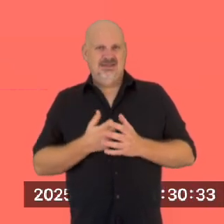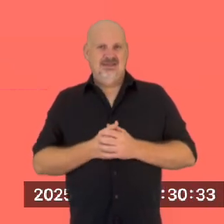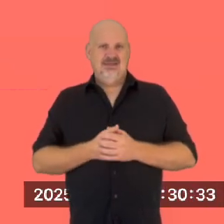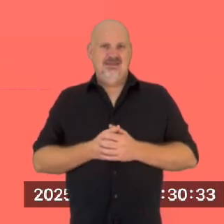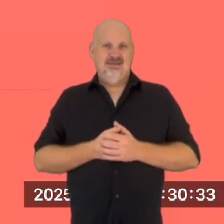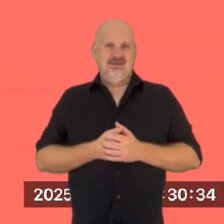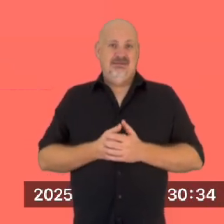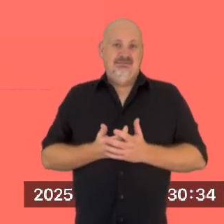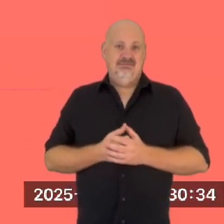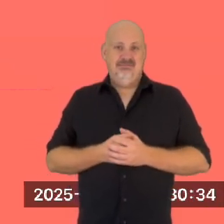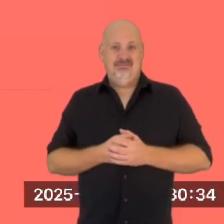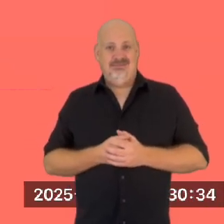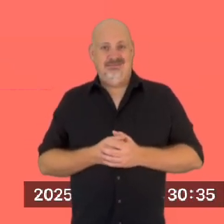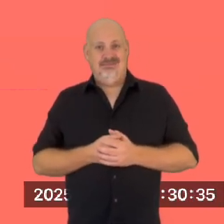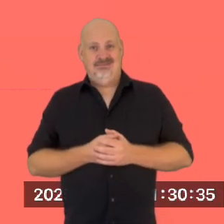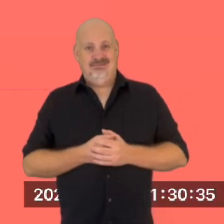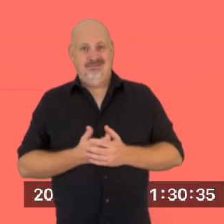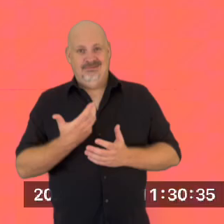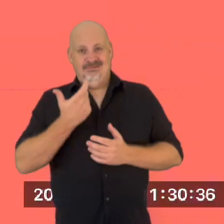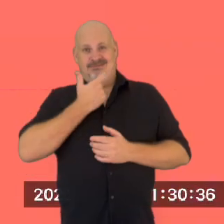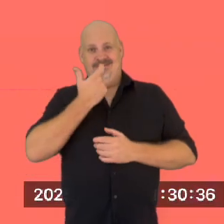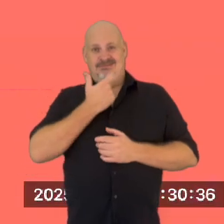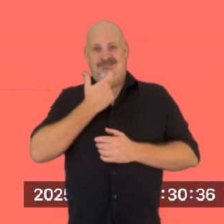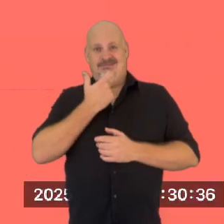quite bright red there. Let's